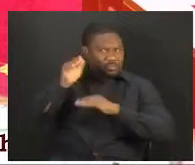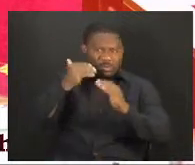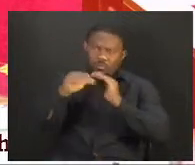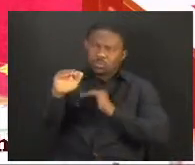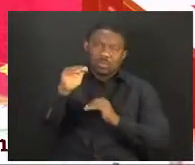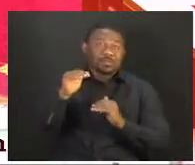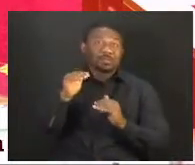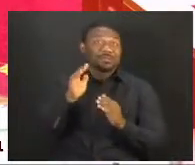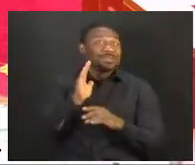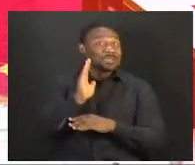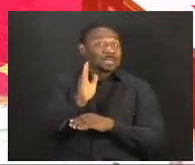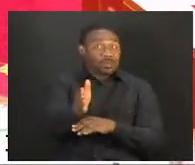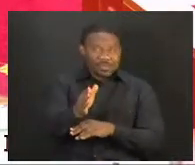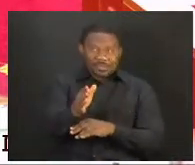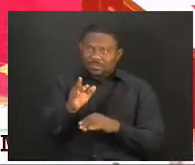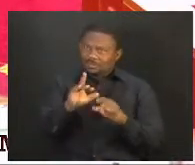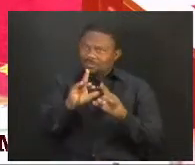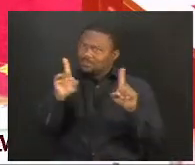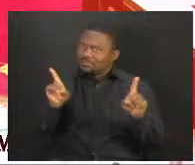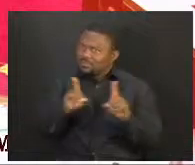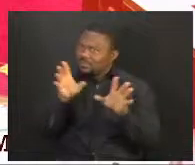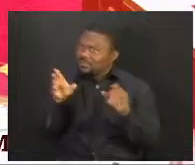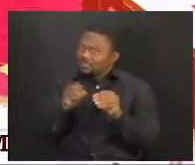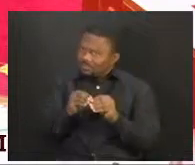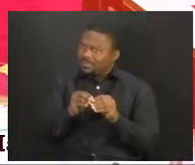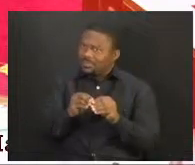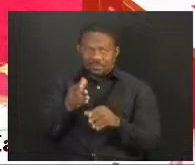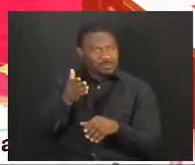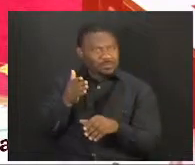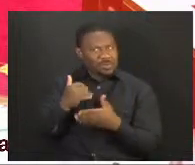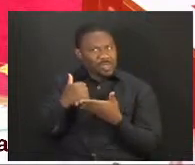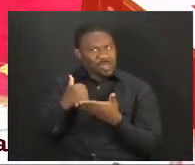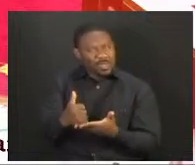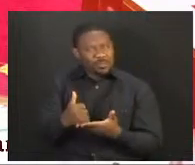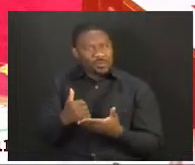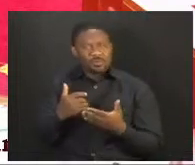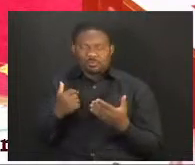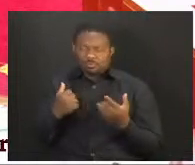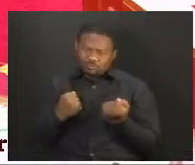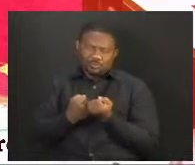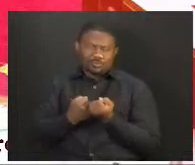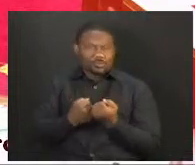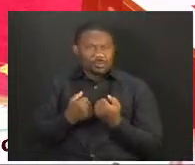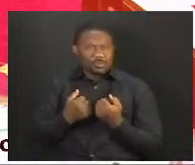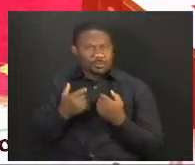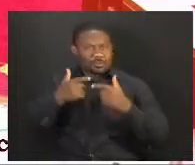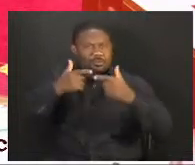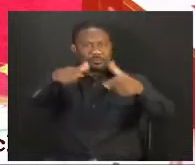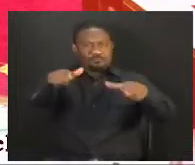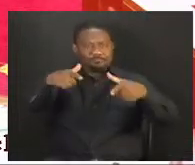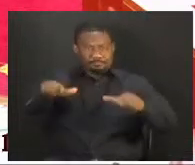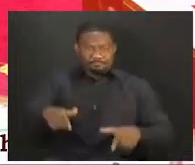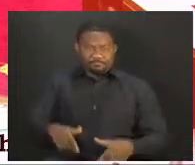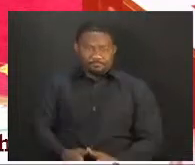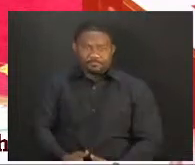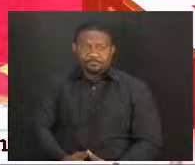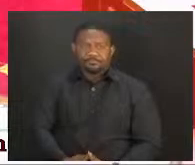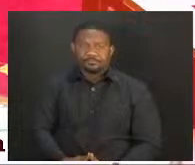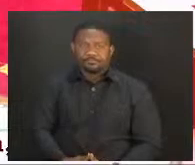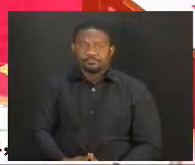district assemblies to spur economic growth at the district level and deepen decentralization.